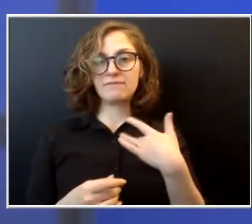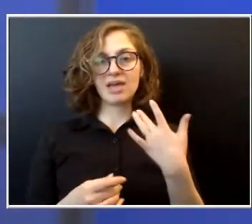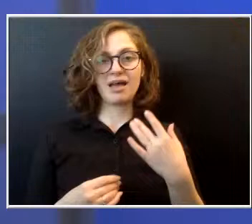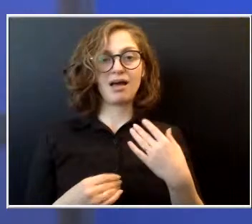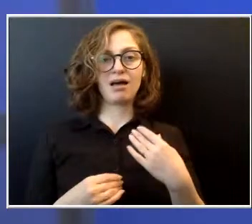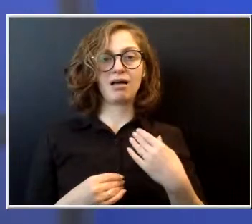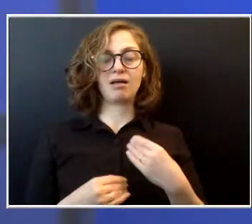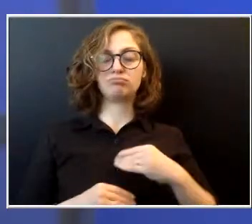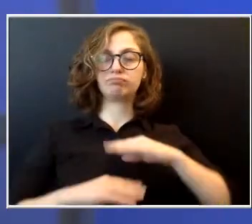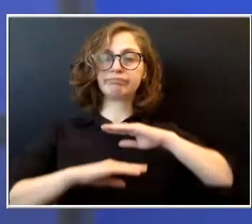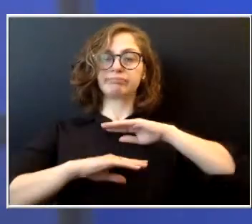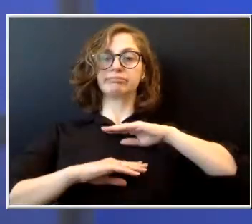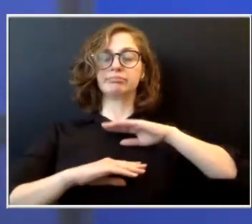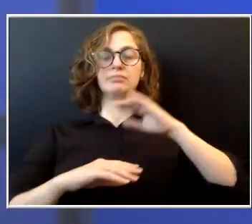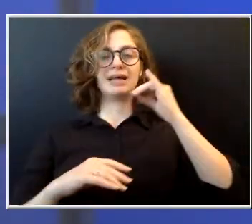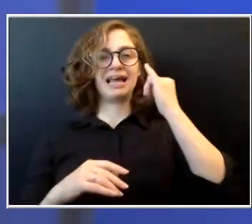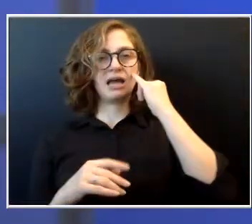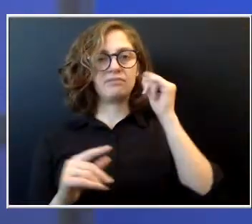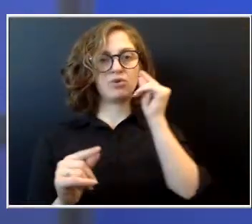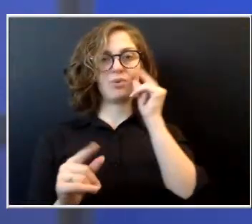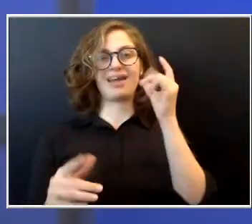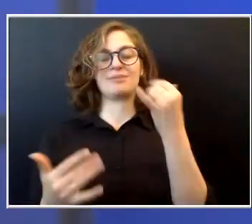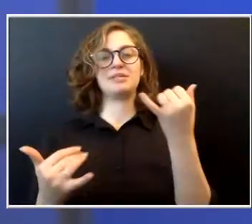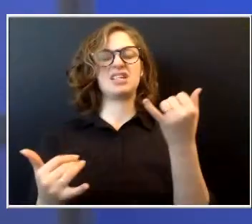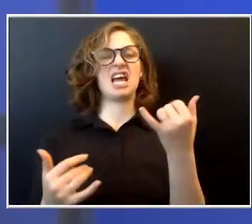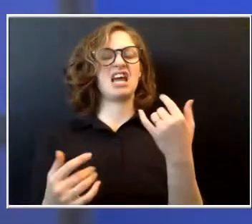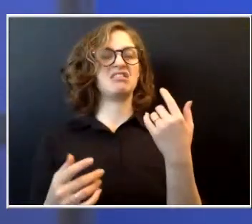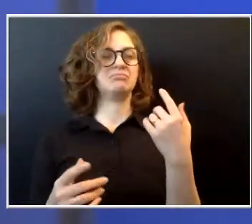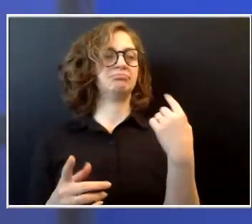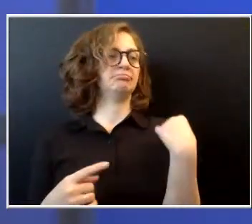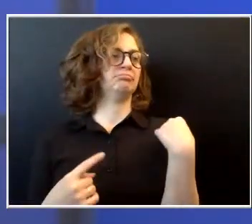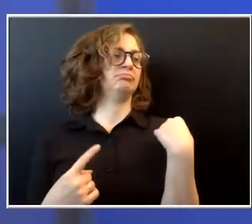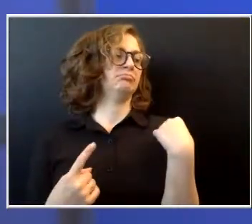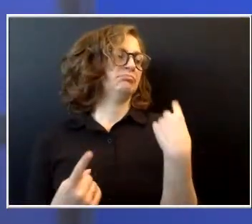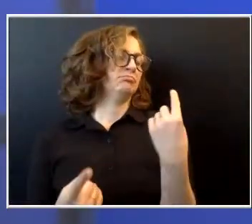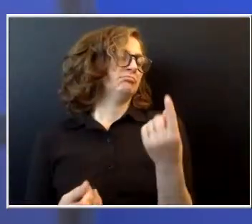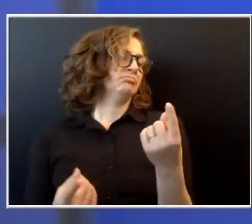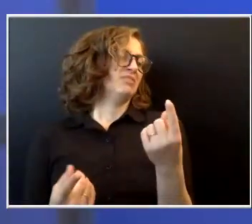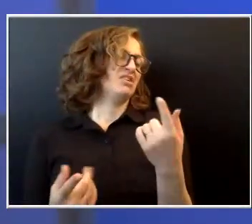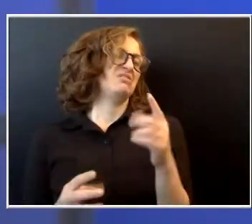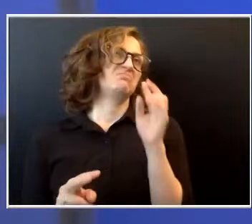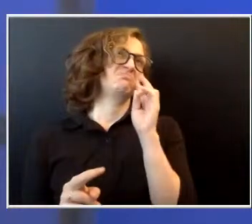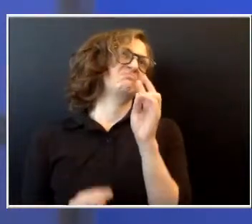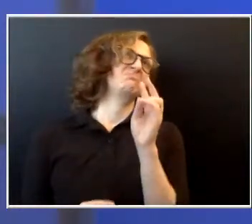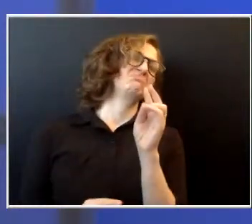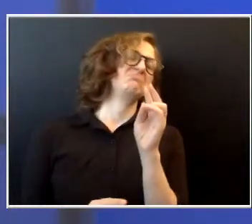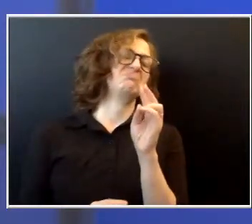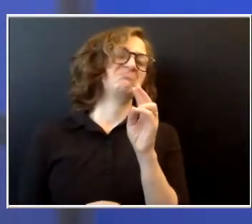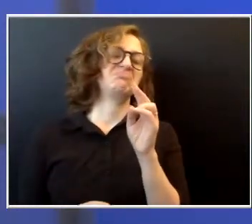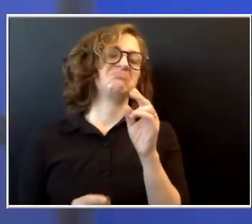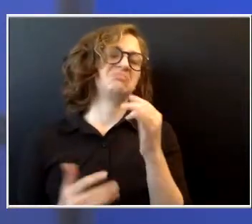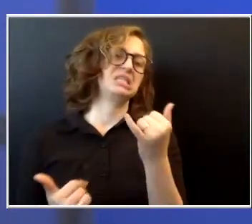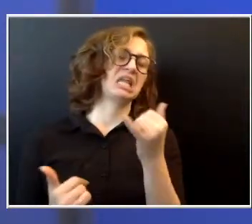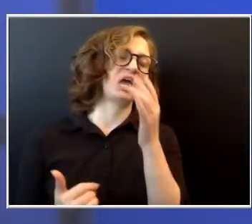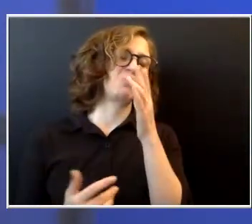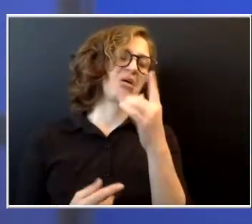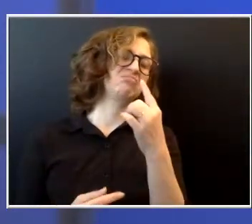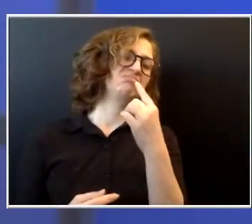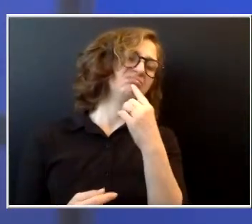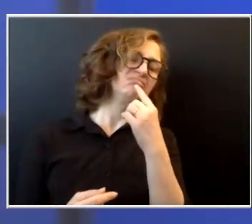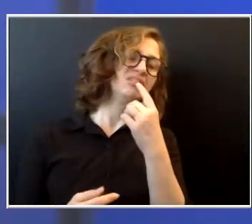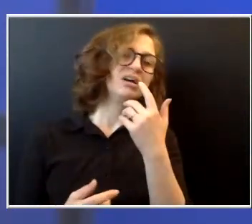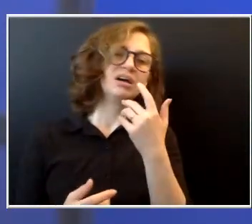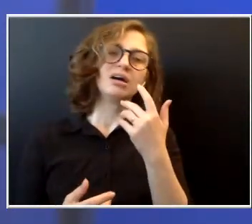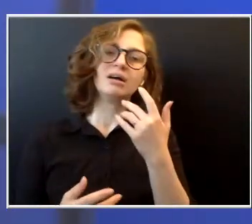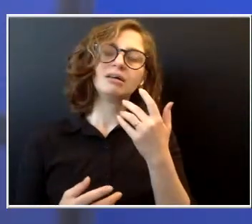dreaded today for maybe a couple weeks, knowing that it wasn't going to be everything you wanted it to be, then take that as a sign and take